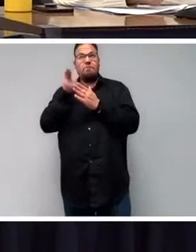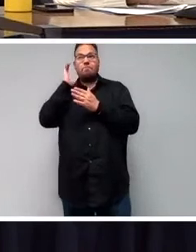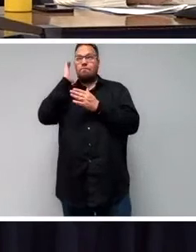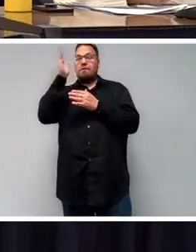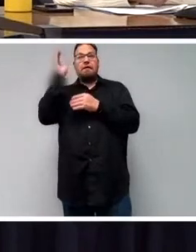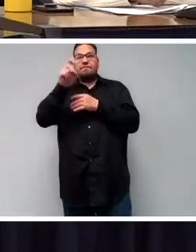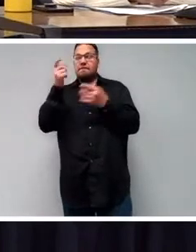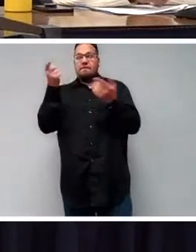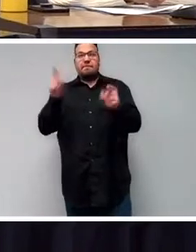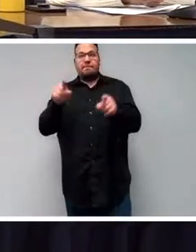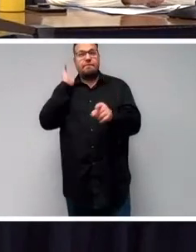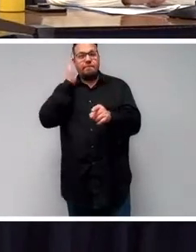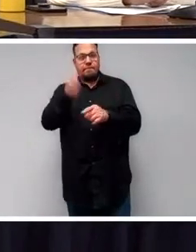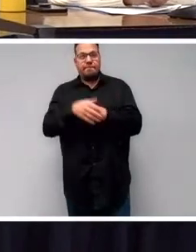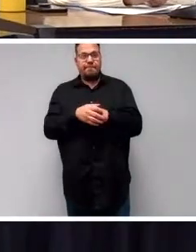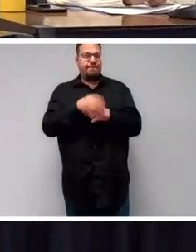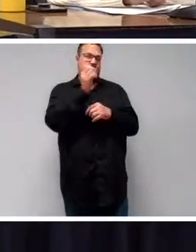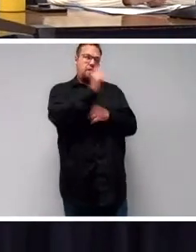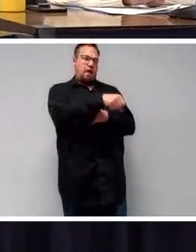yep. And